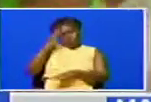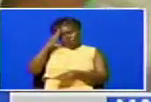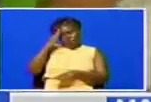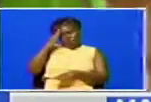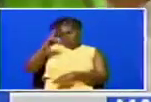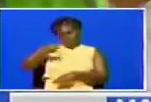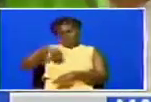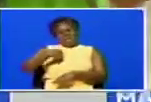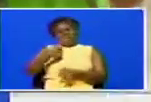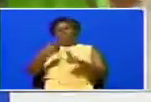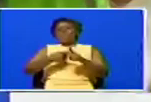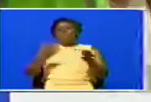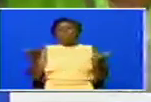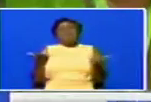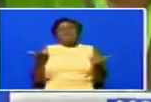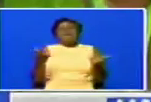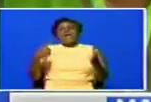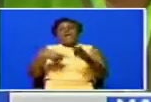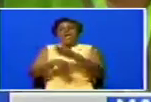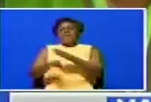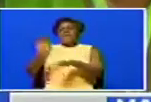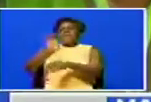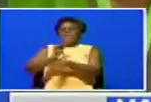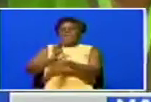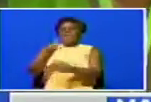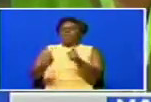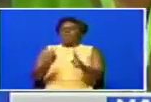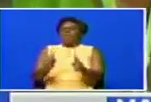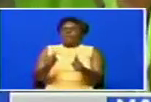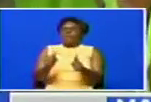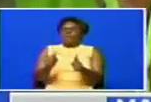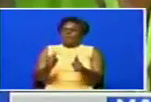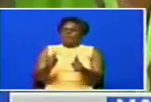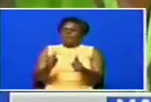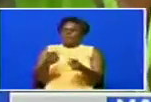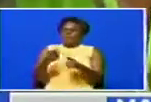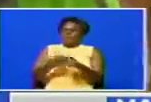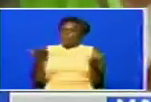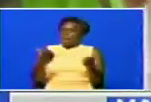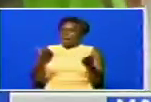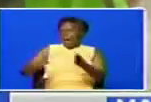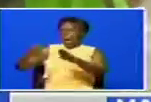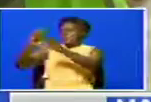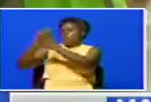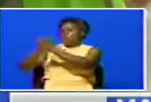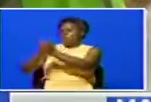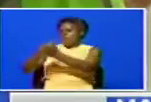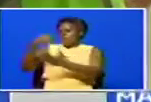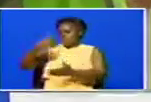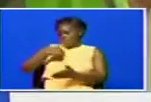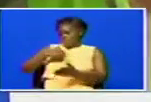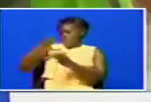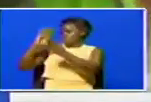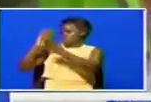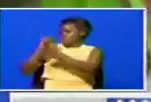Wainaina alitoka wapi akiingia kwa kanisa Independent? Alitoka wapi? Jubilee. Wainaina hapa ni